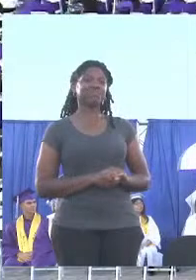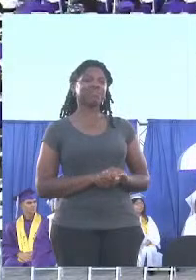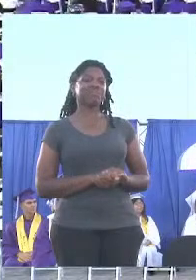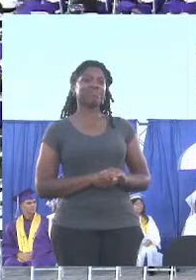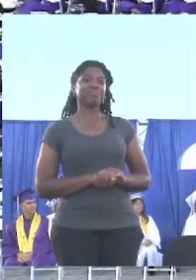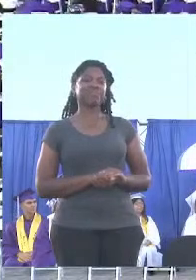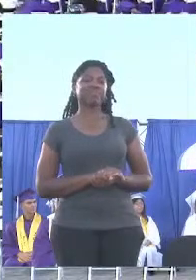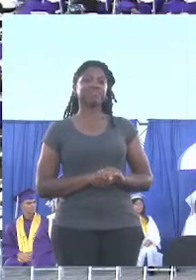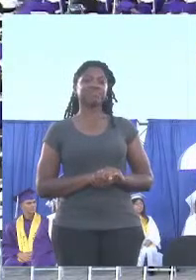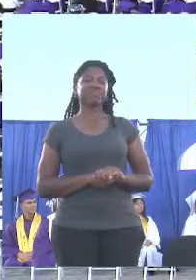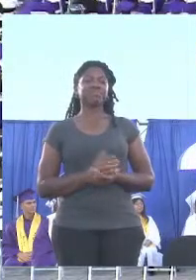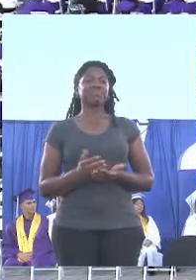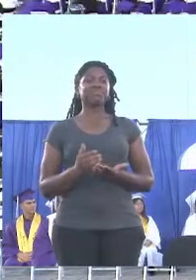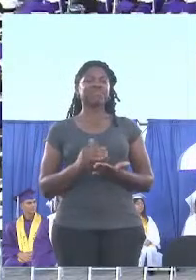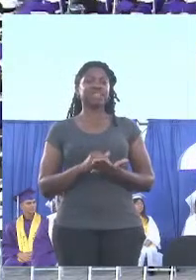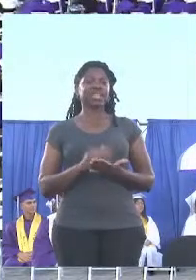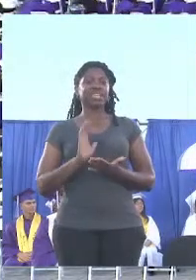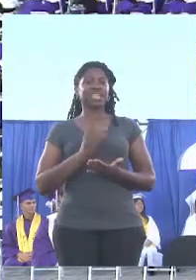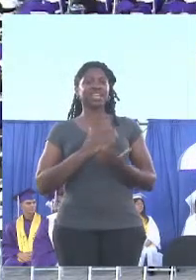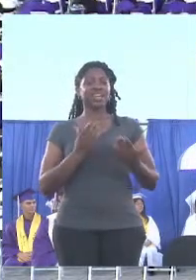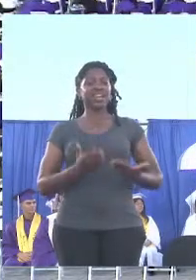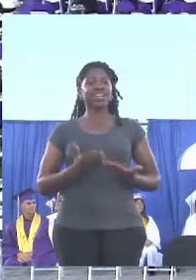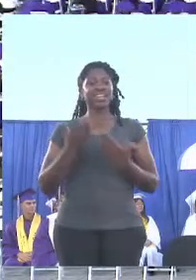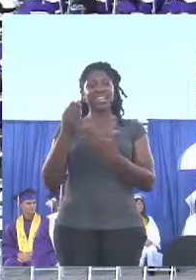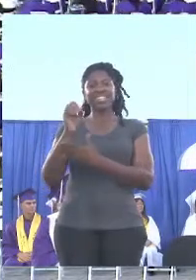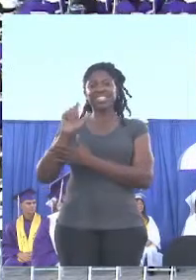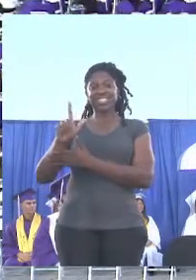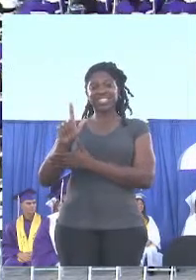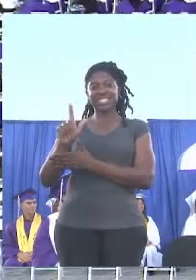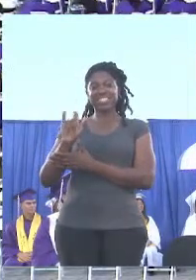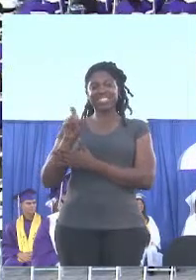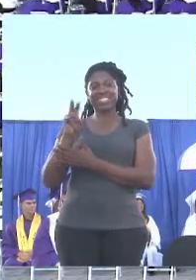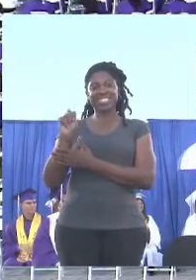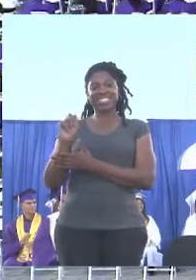I again present our salutatorian, Ivan M. Rufo.